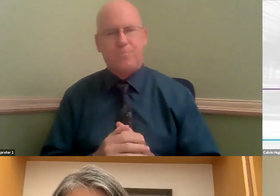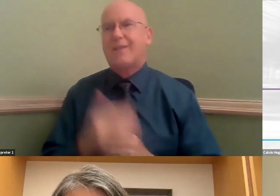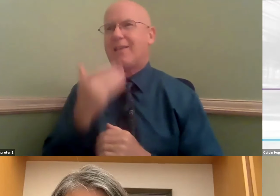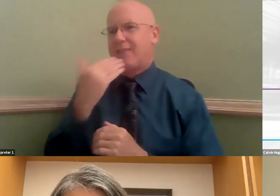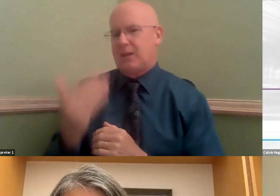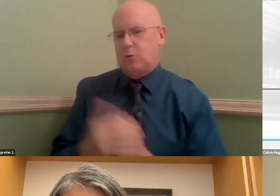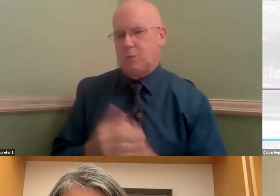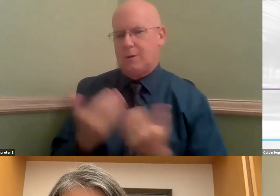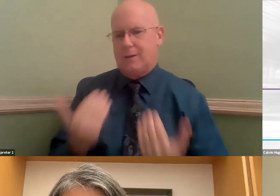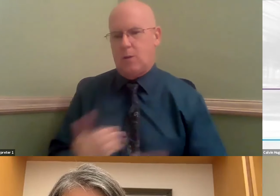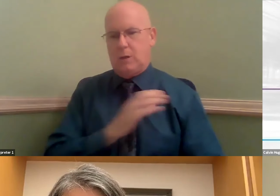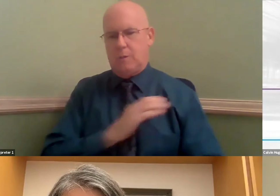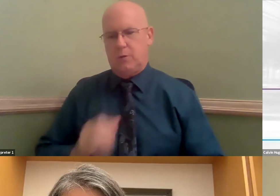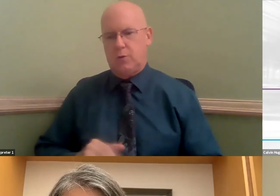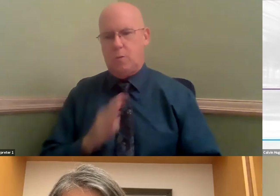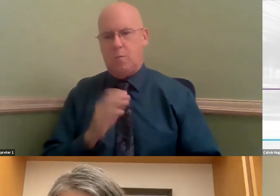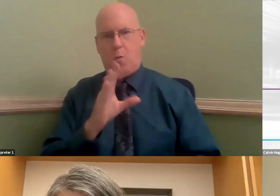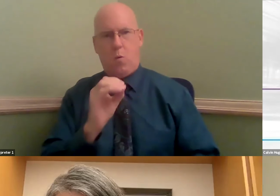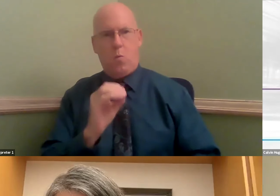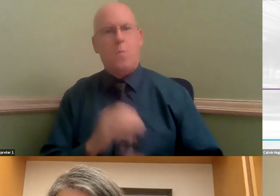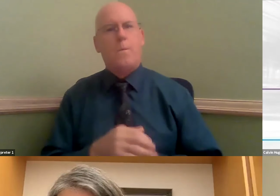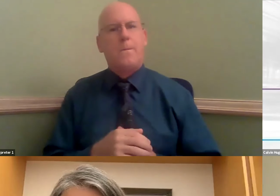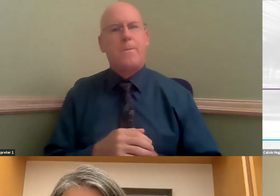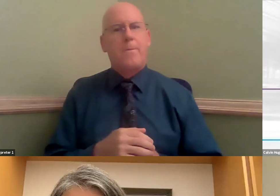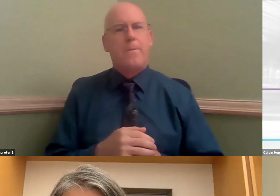Commissioner Bovo, please.